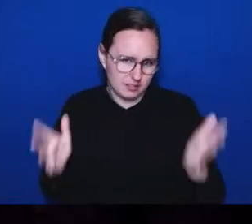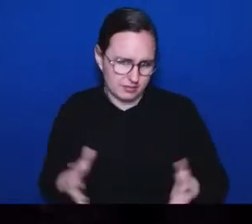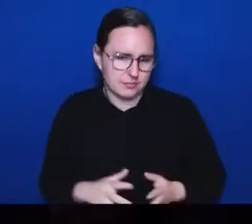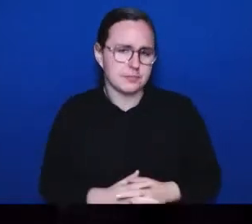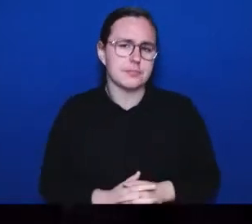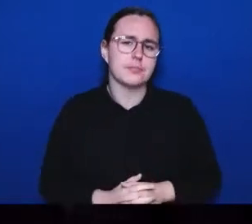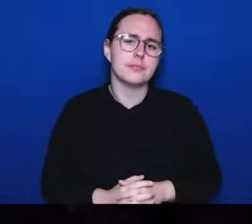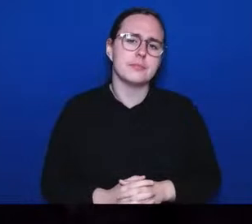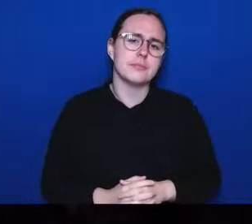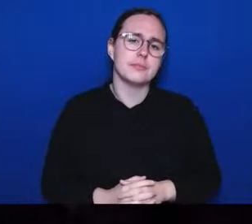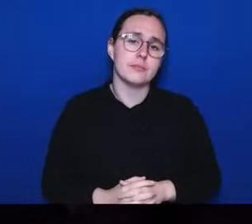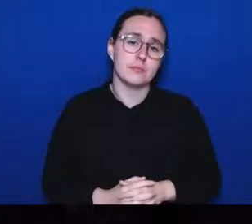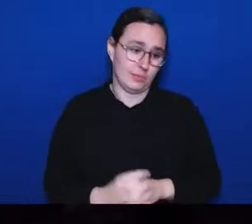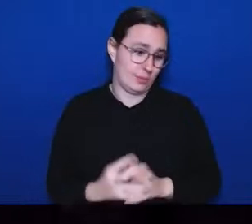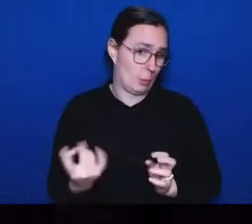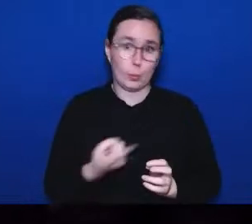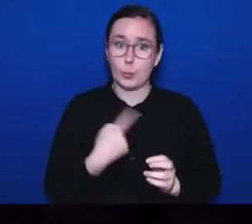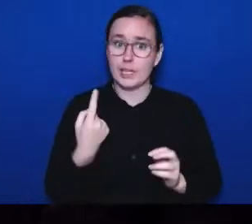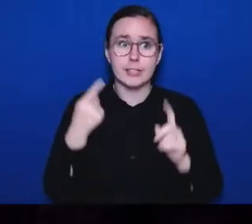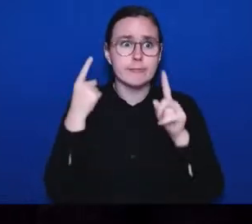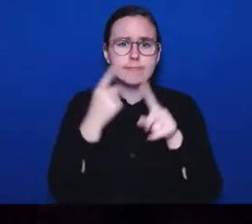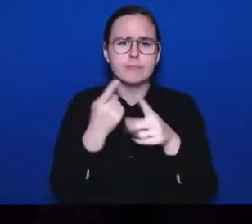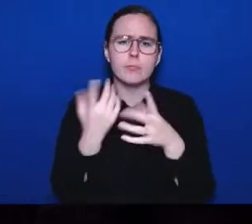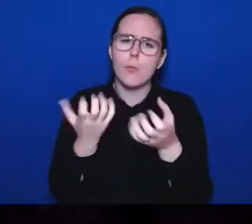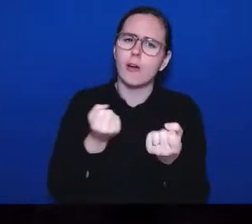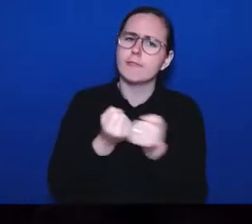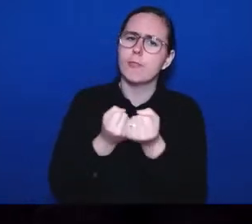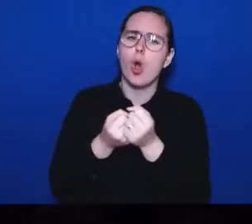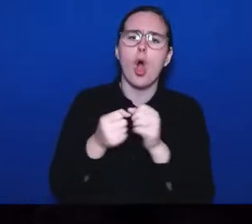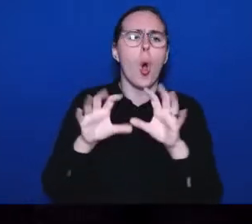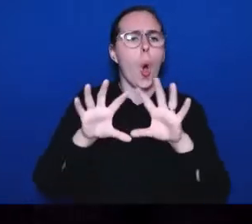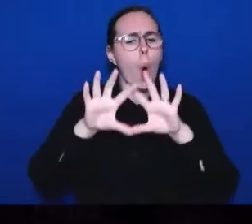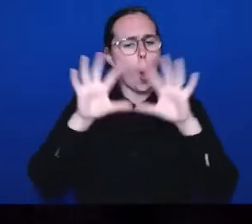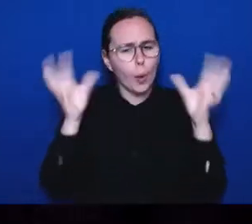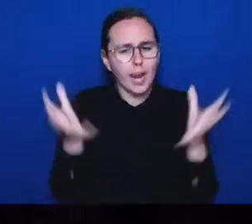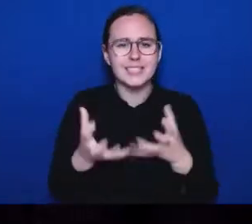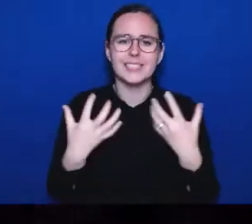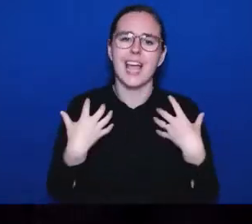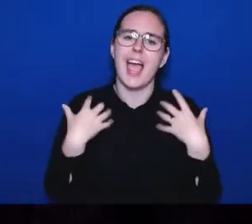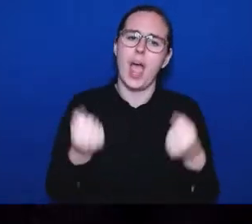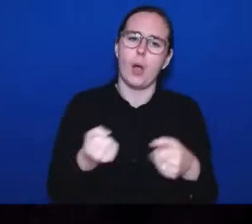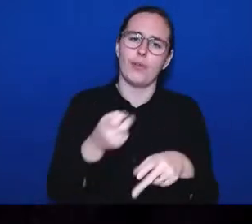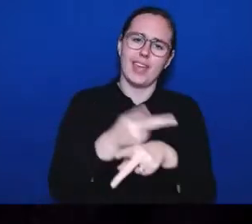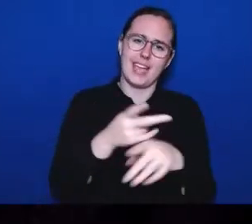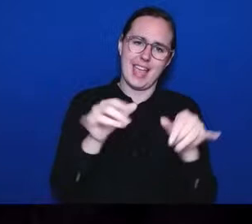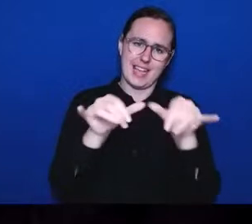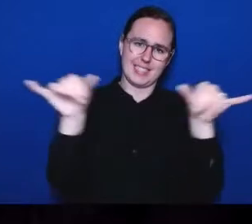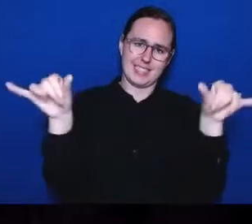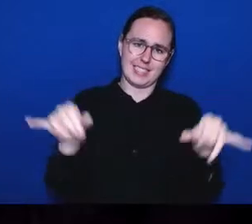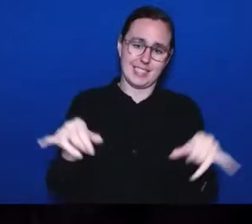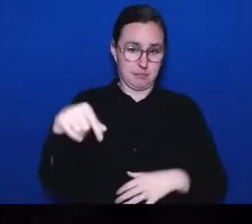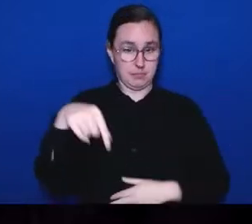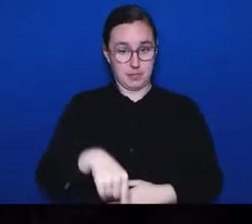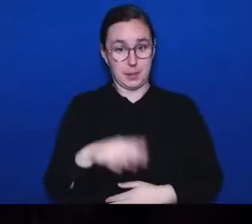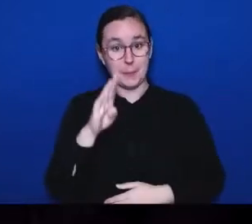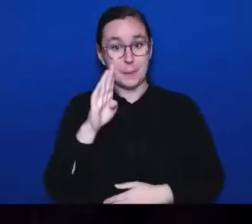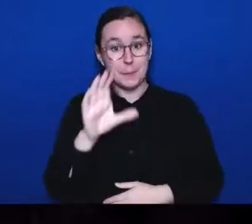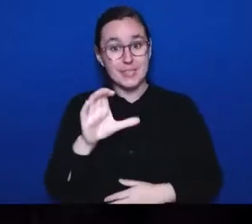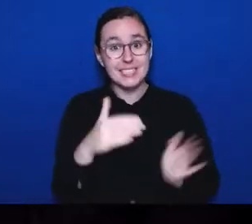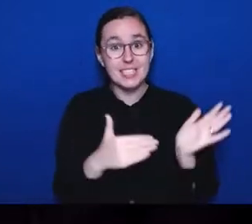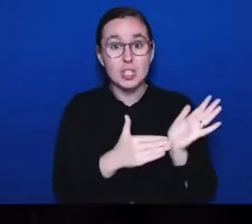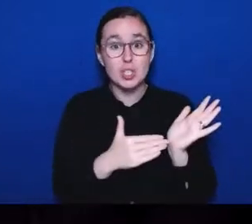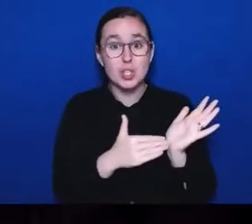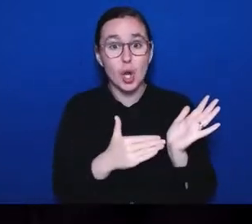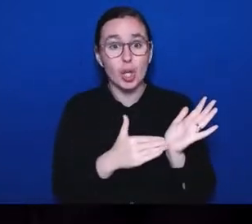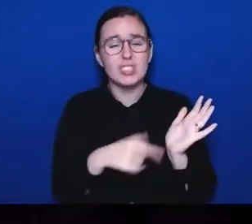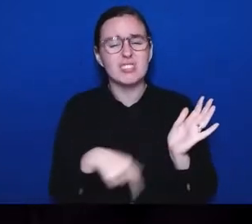entire healthcare system. BC's doctors are leaders and champions for our patients. With our partners, We'll continue